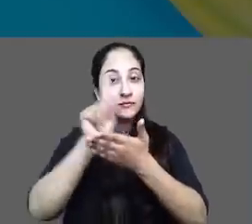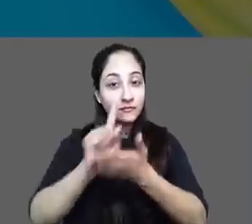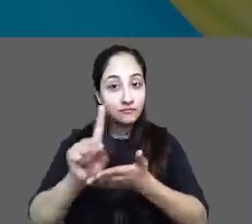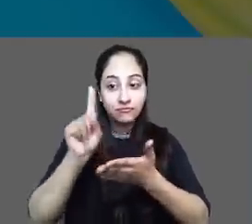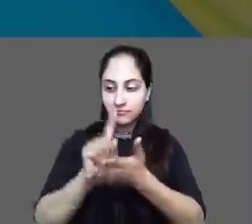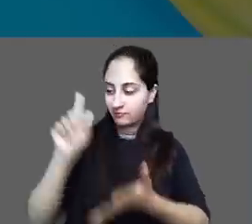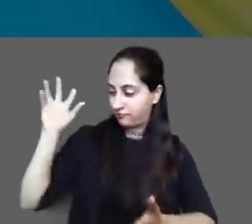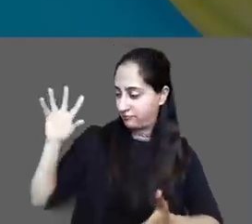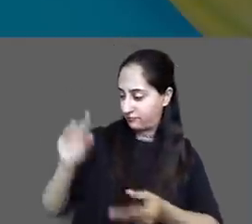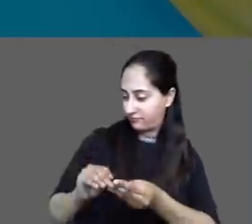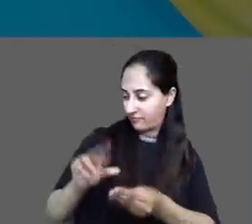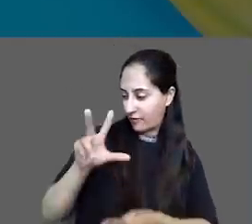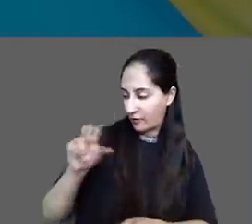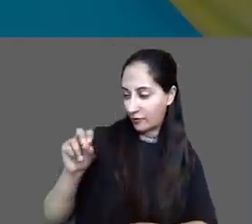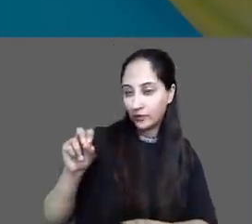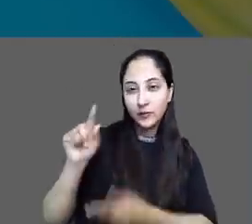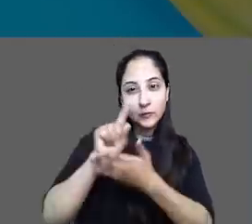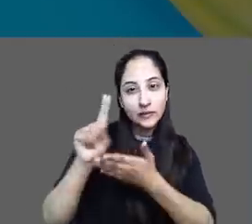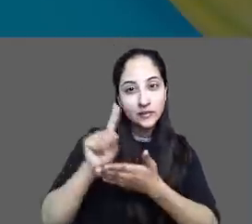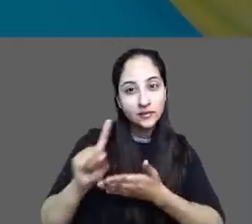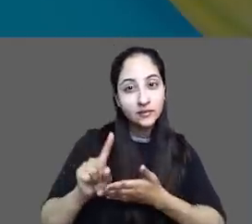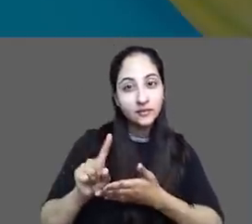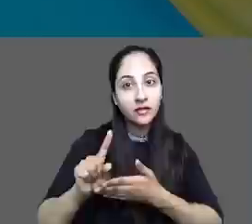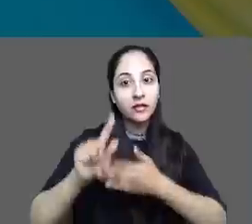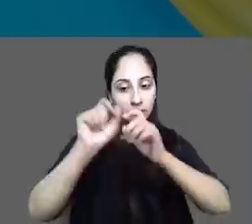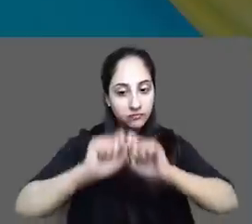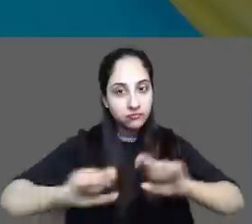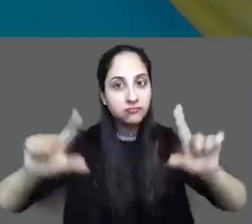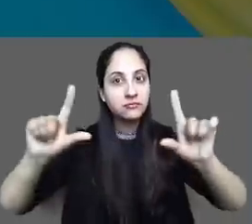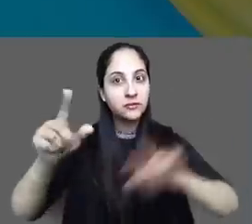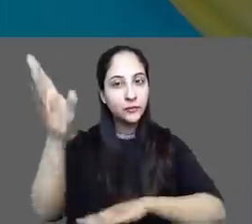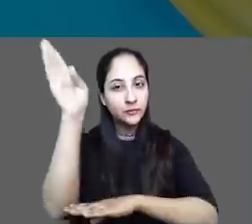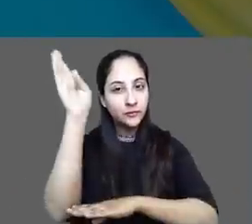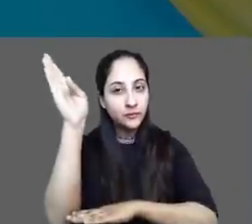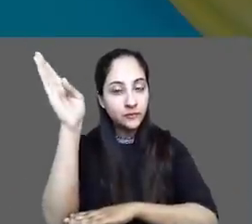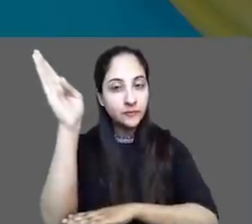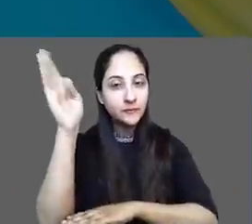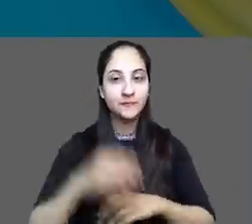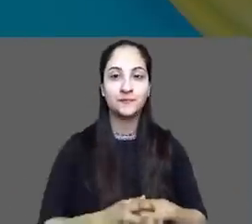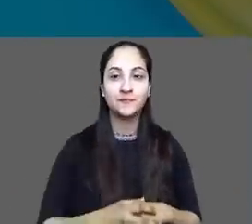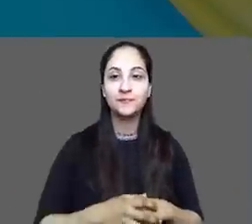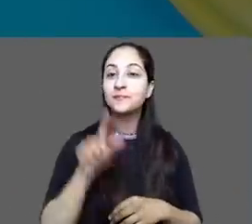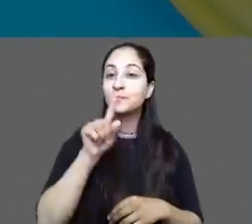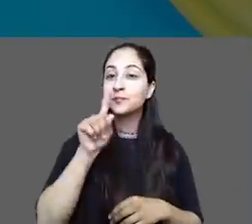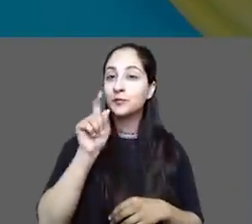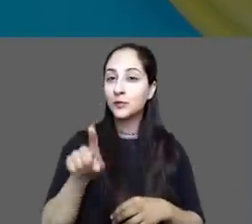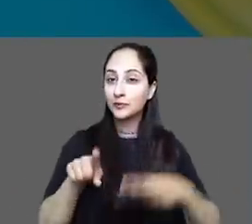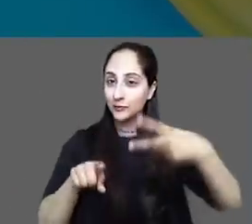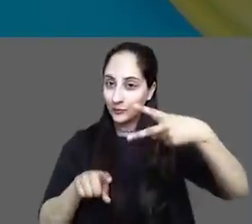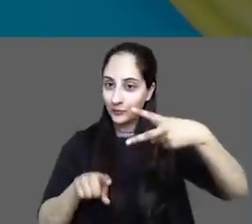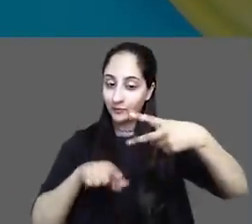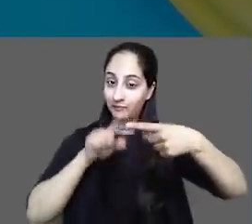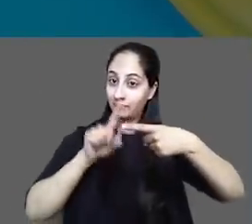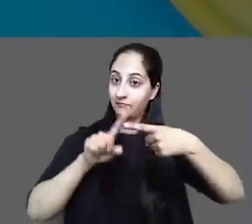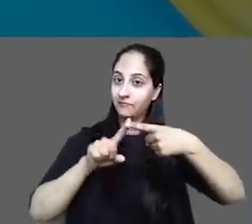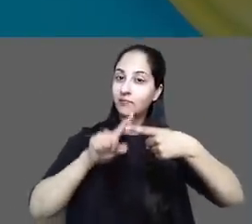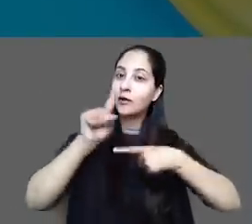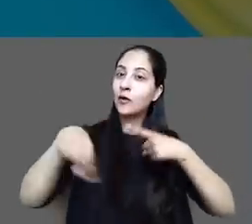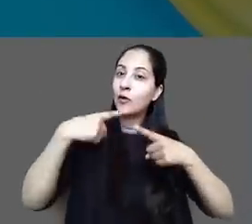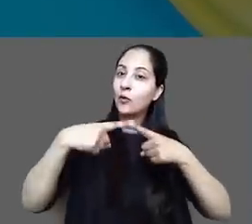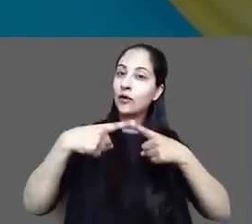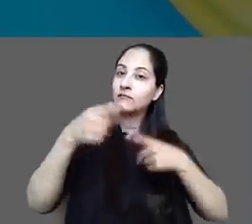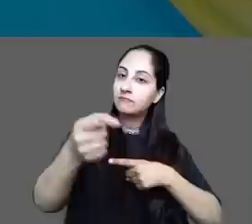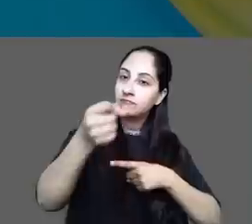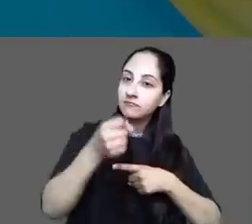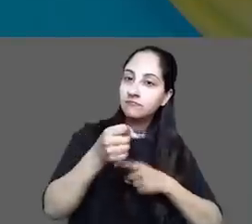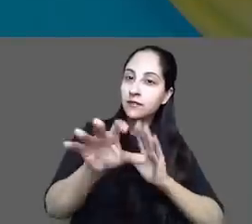about reaching thousands of people at a time, the Jamaat is intimately familiar with who you are simply because we've seen you week in and week out. So kind of